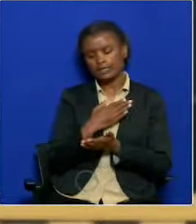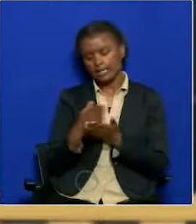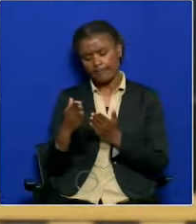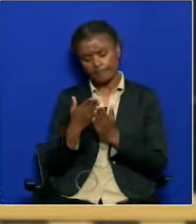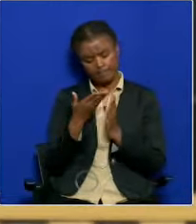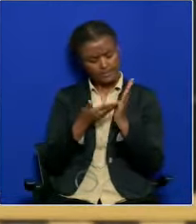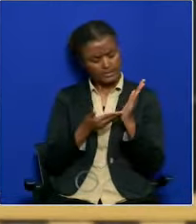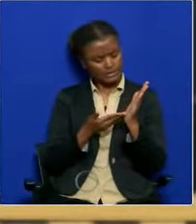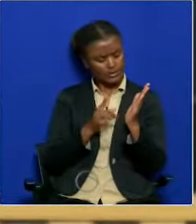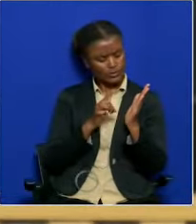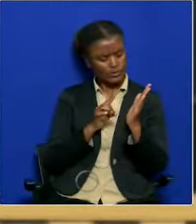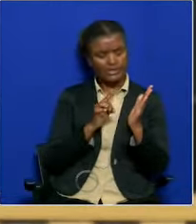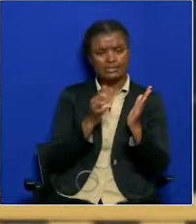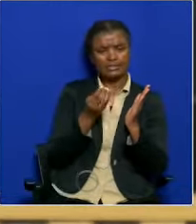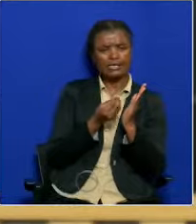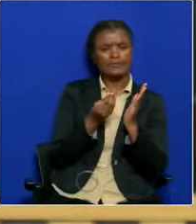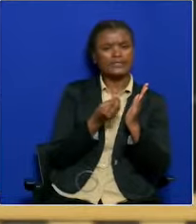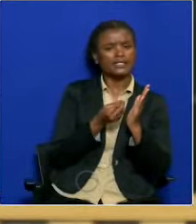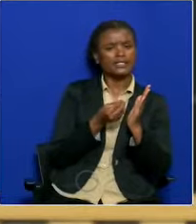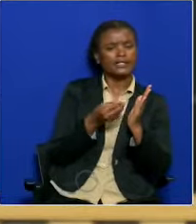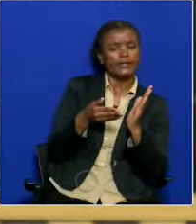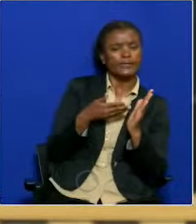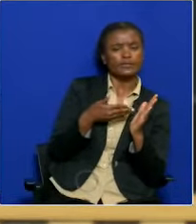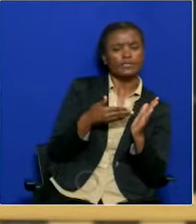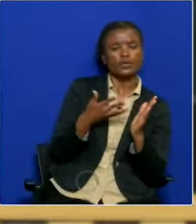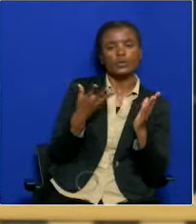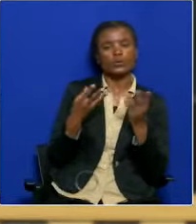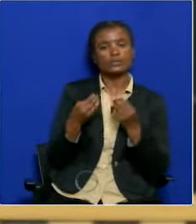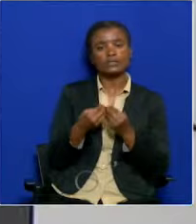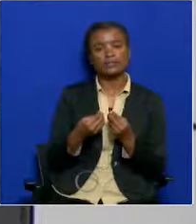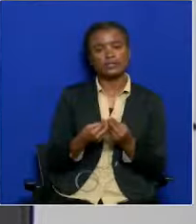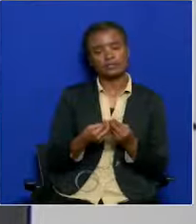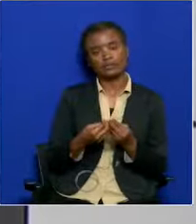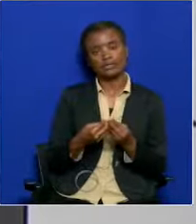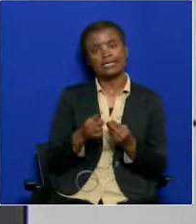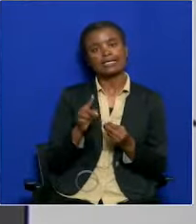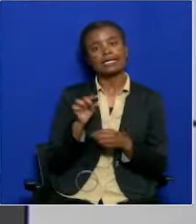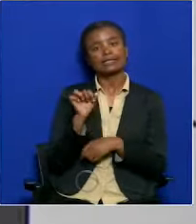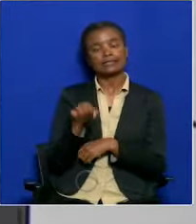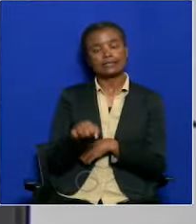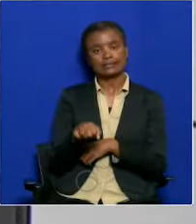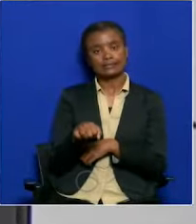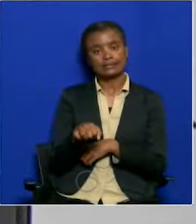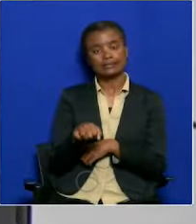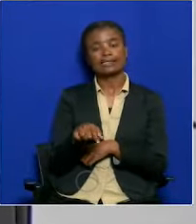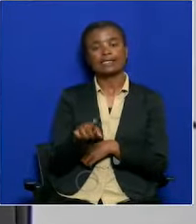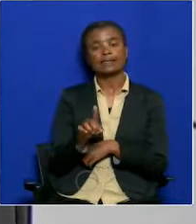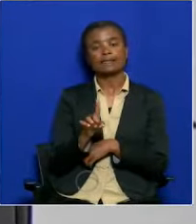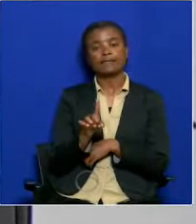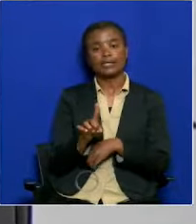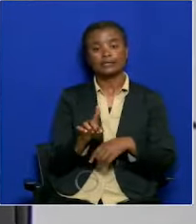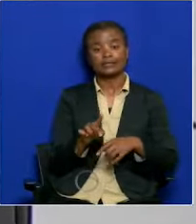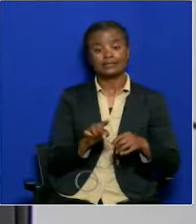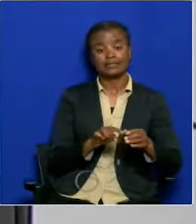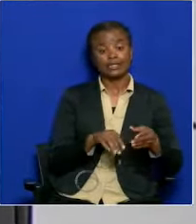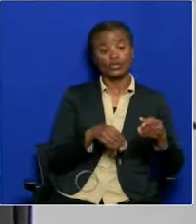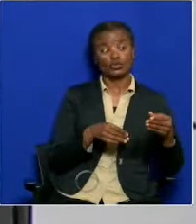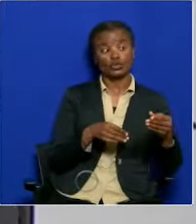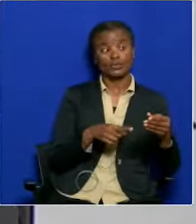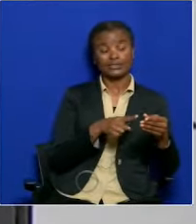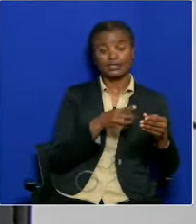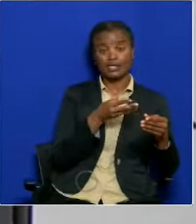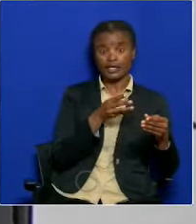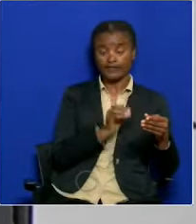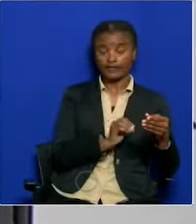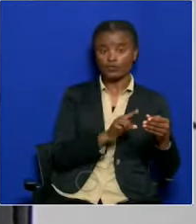something missing or whatsoever. But yes, this kind of documents are here to remind us also as